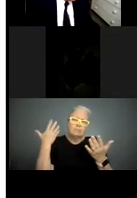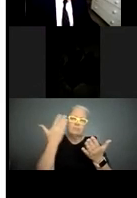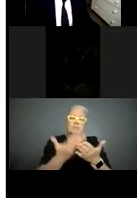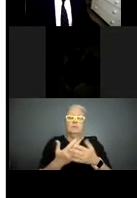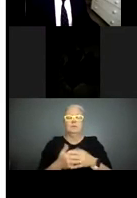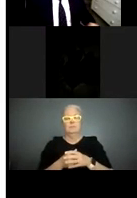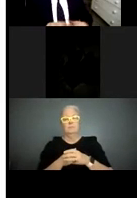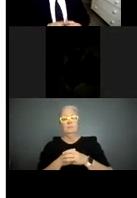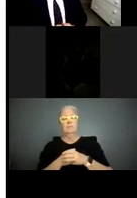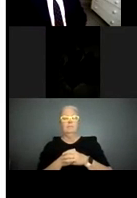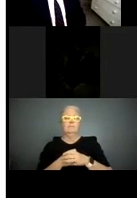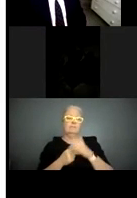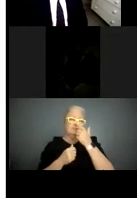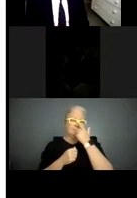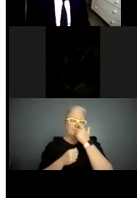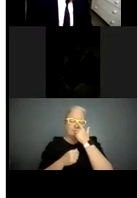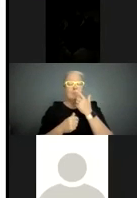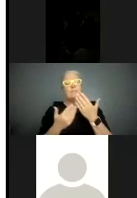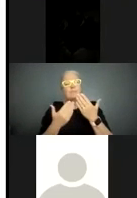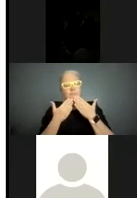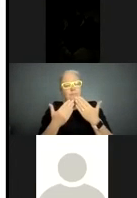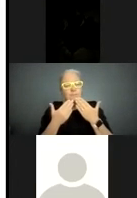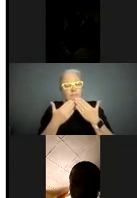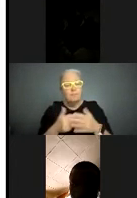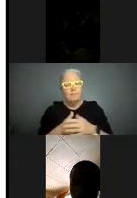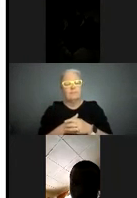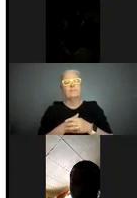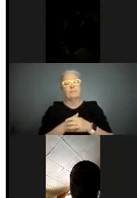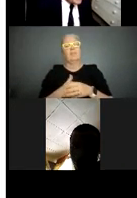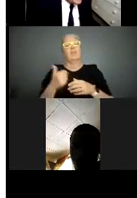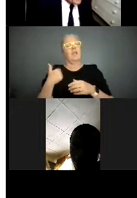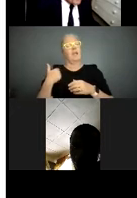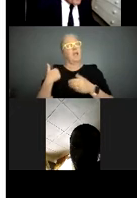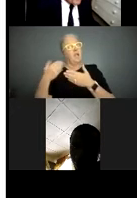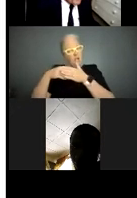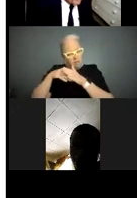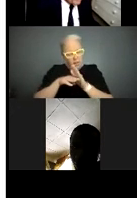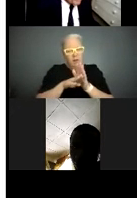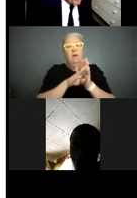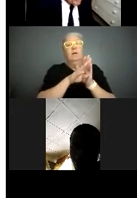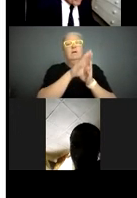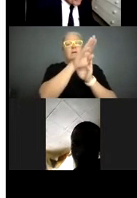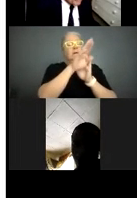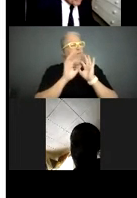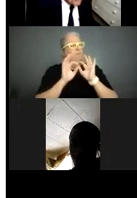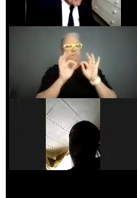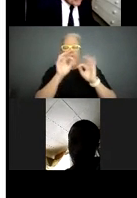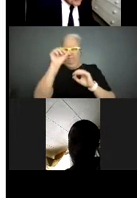Thank you, Richard. We have come a long way in India, but still there's a